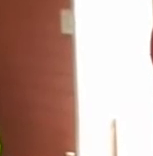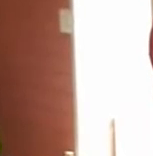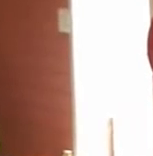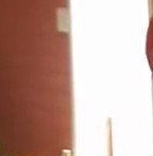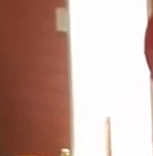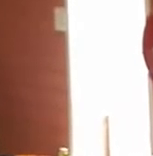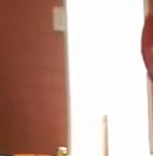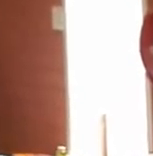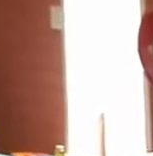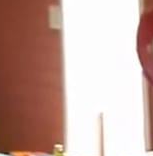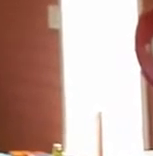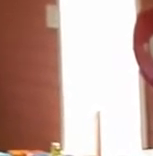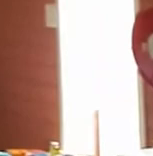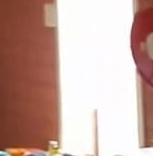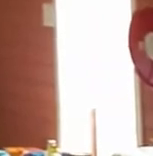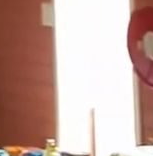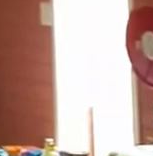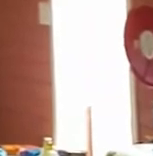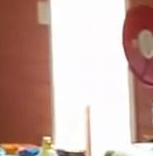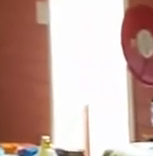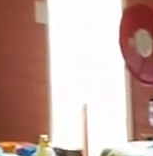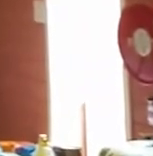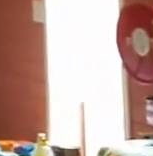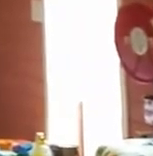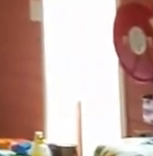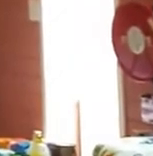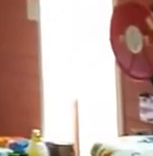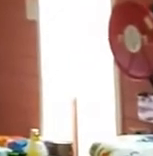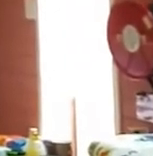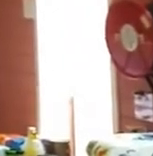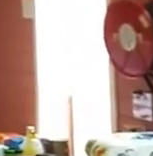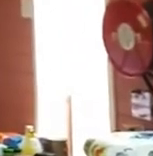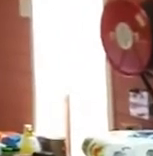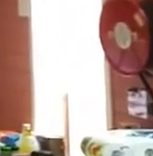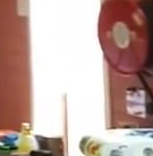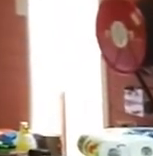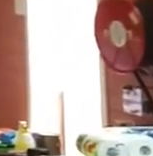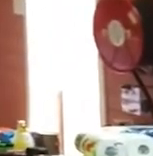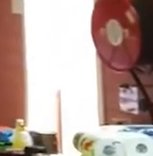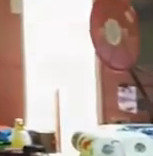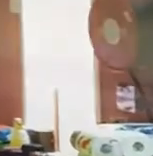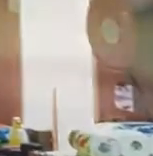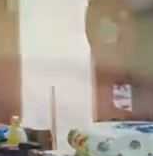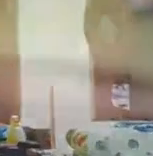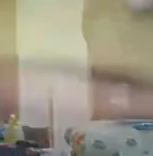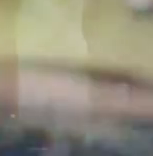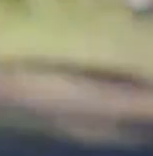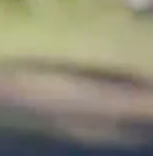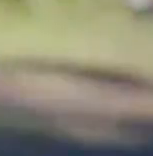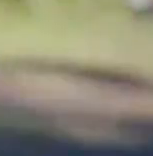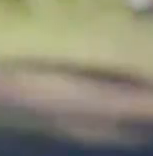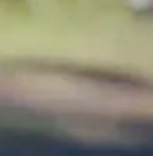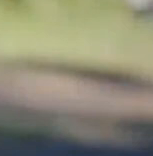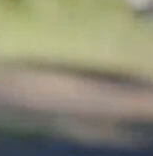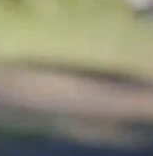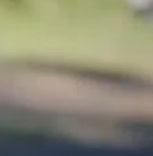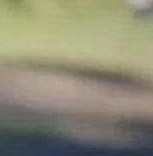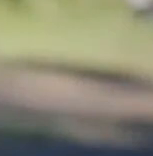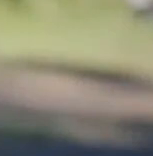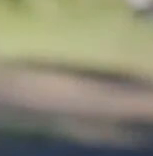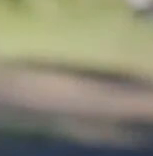Everything that came into that centre came from local people. It was a long time before we